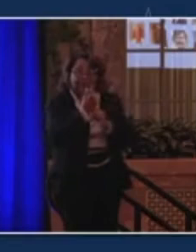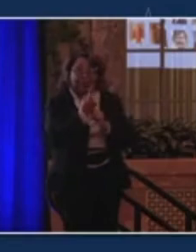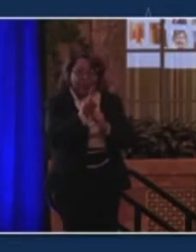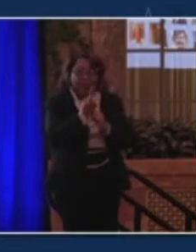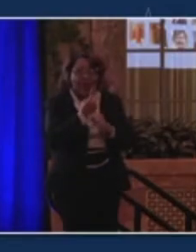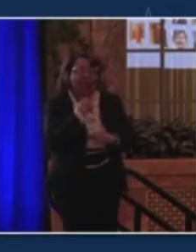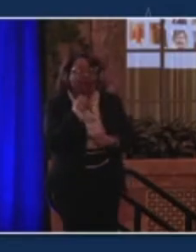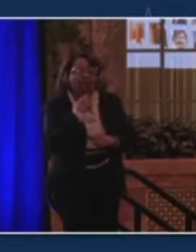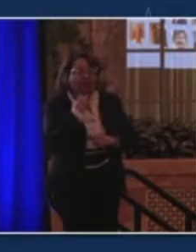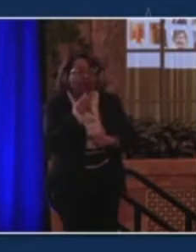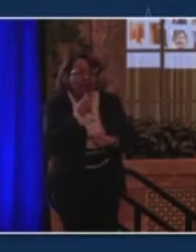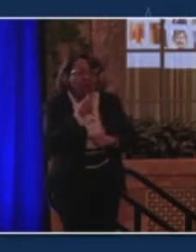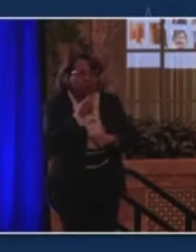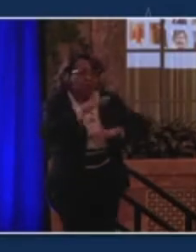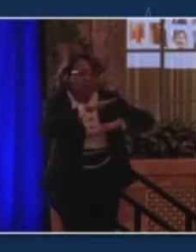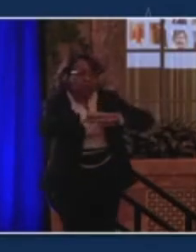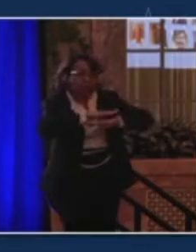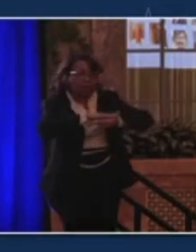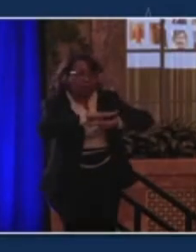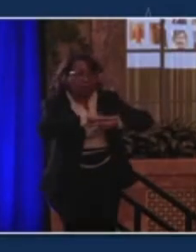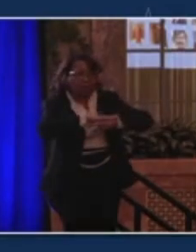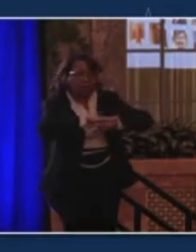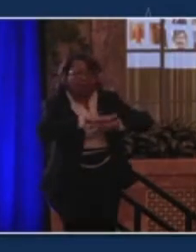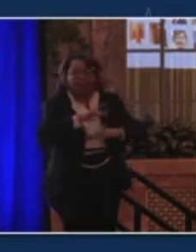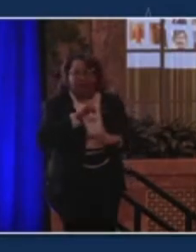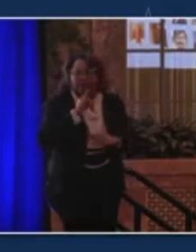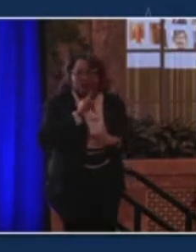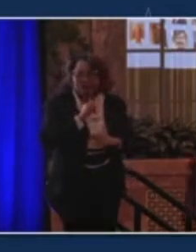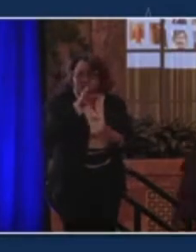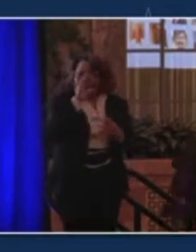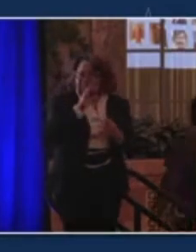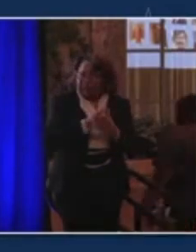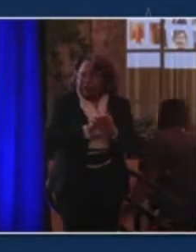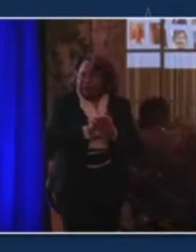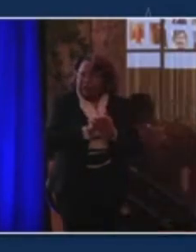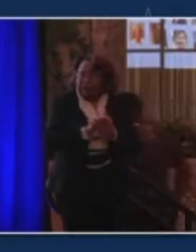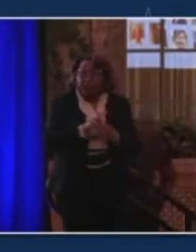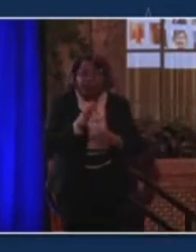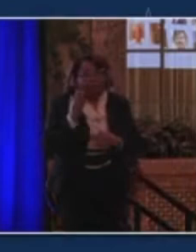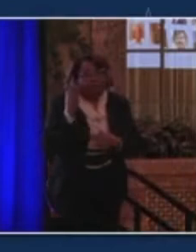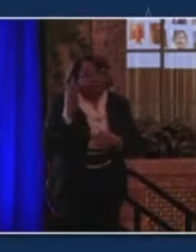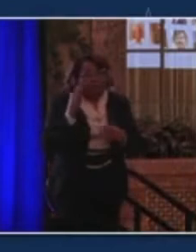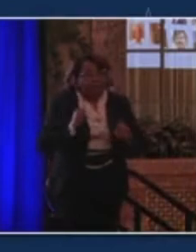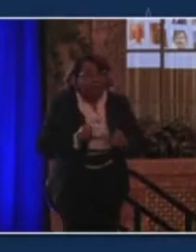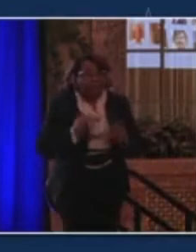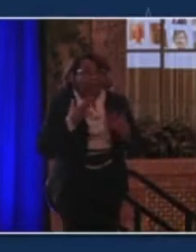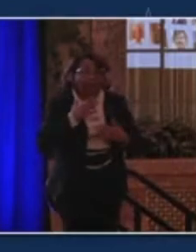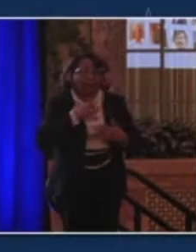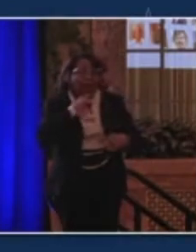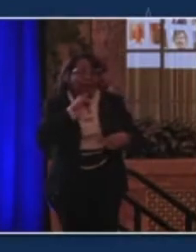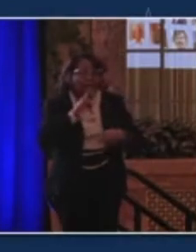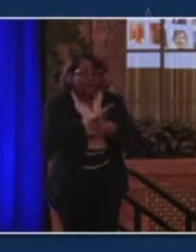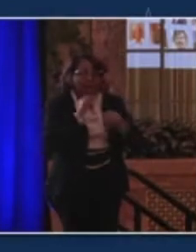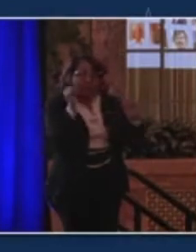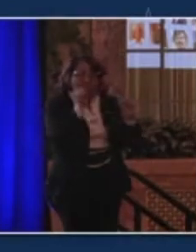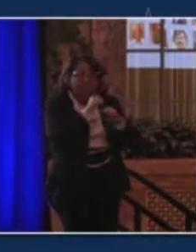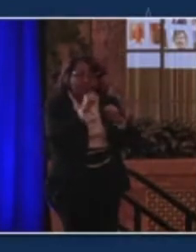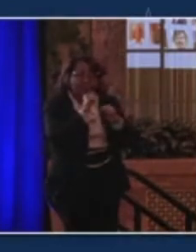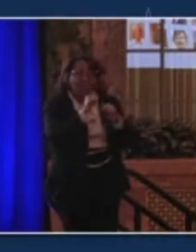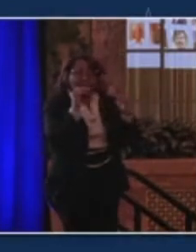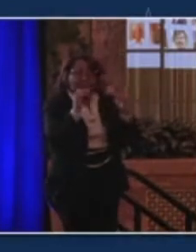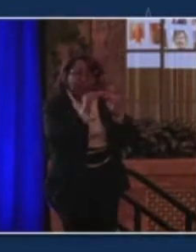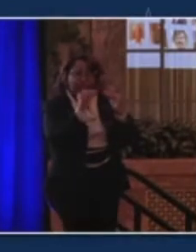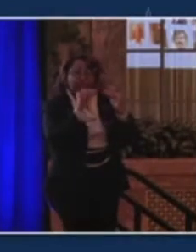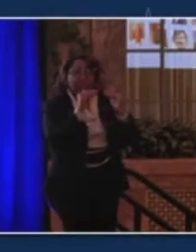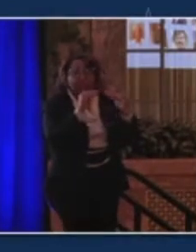at the table. And I truly believe that he inspired my own commitment to fighting for justice, equity, and